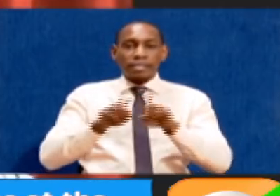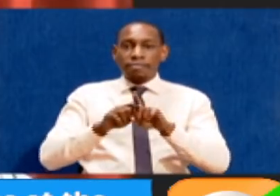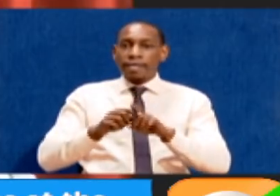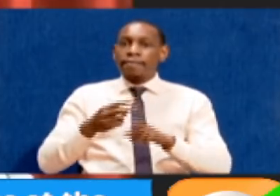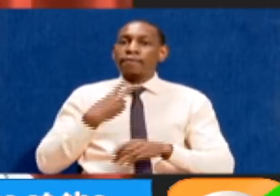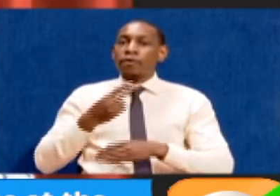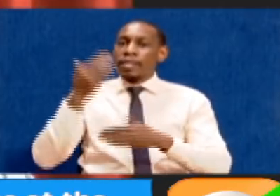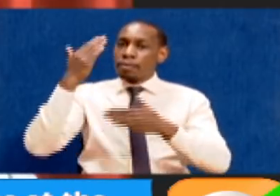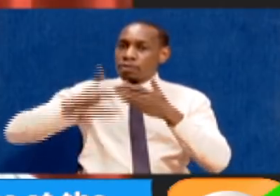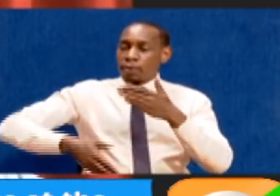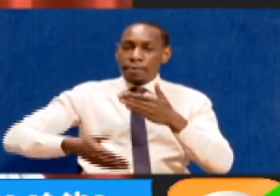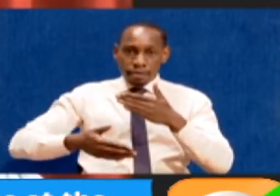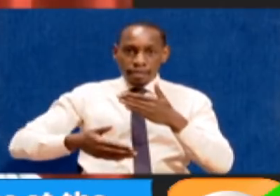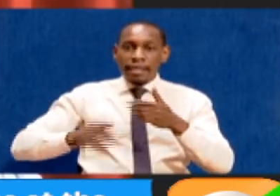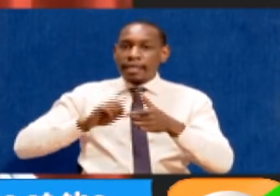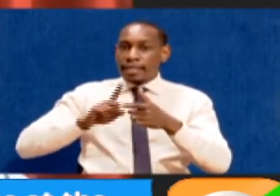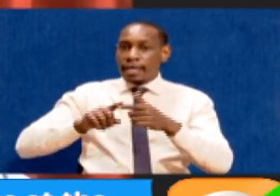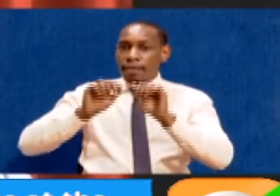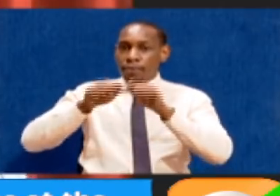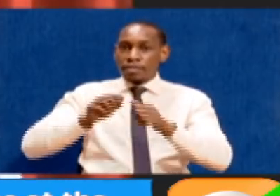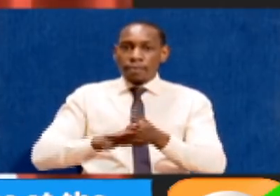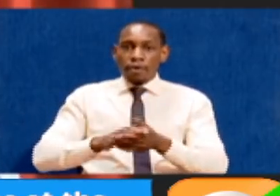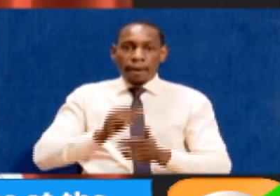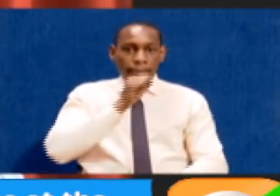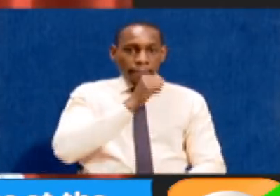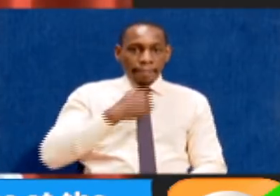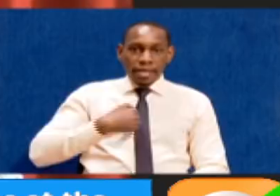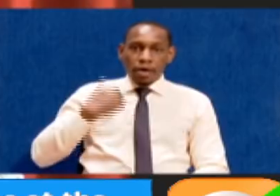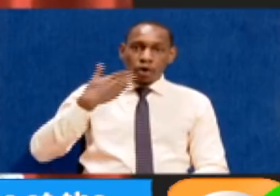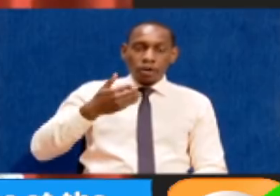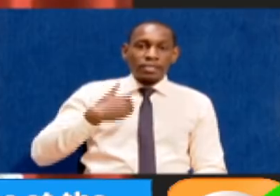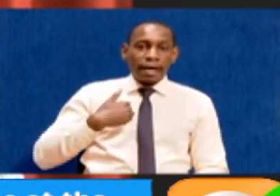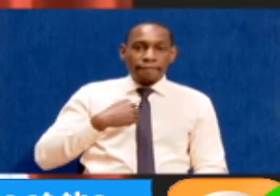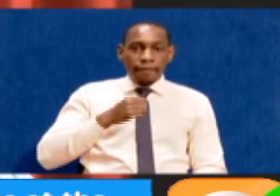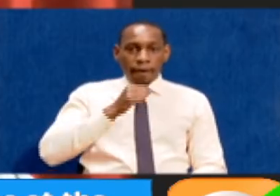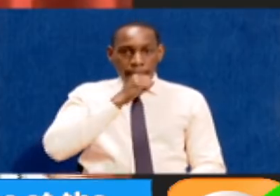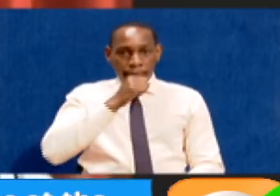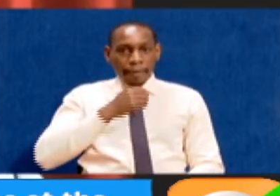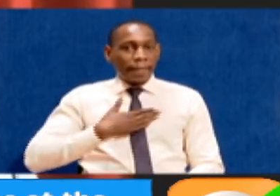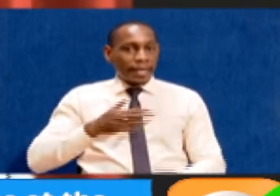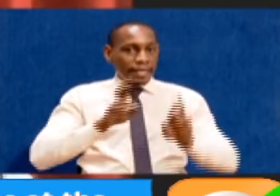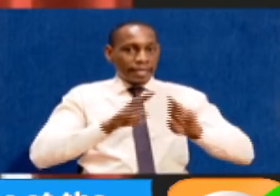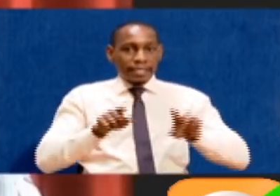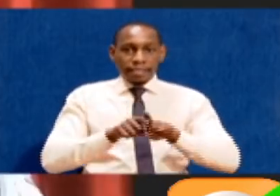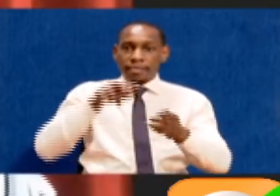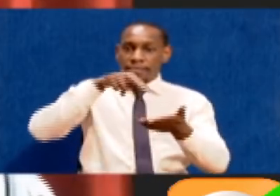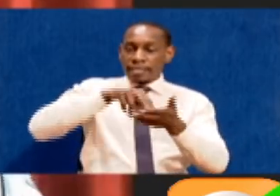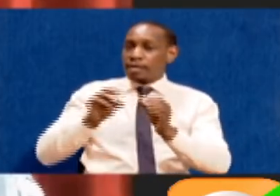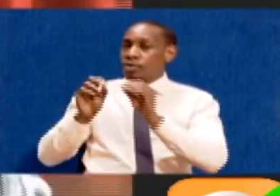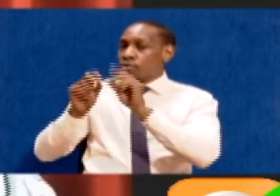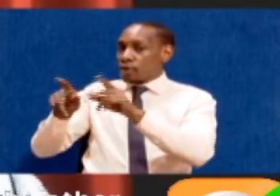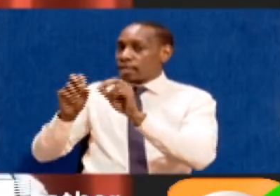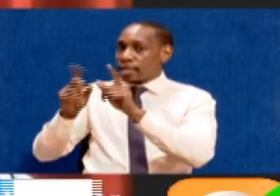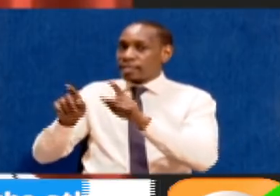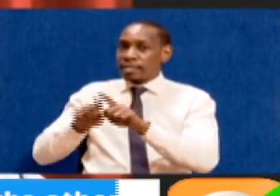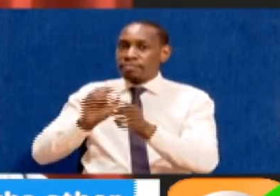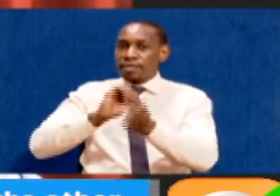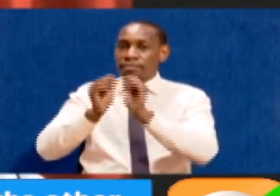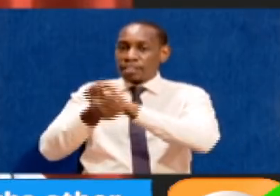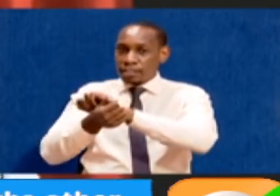they will cut off the PA, and then it will switch on my mic. I will always have my mic. and I will rise up and say, okay,